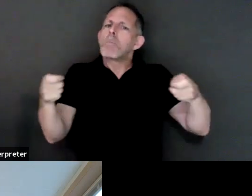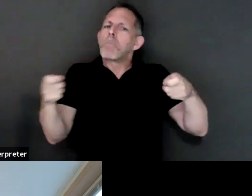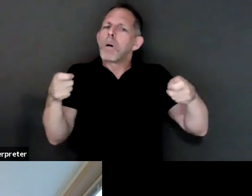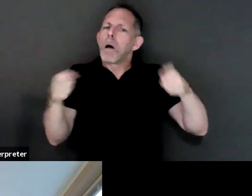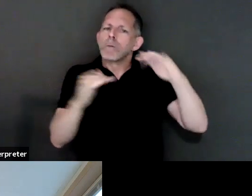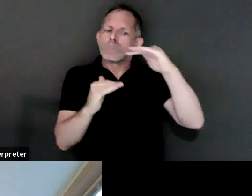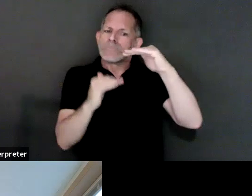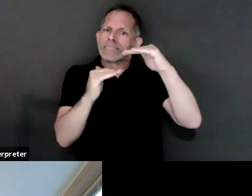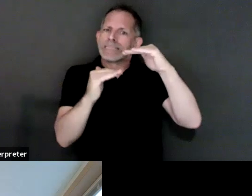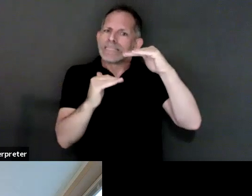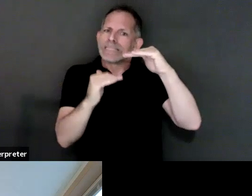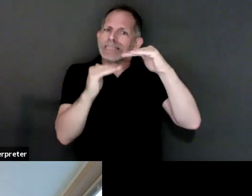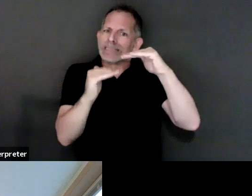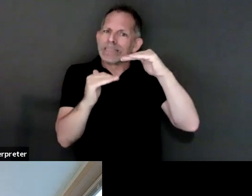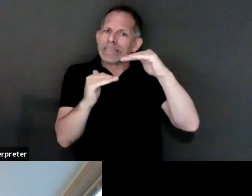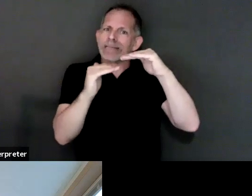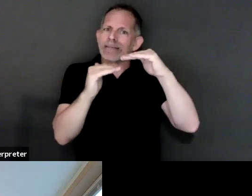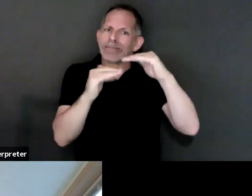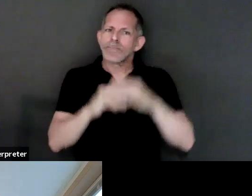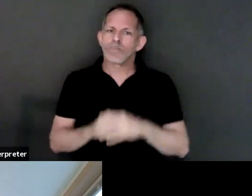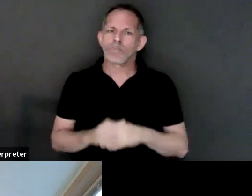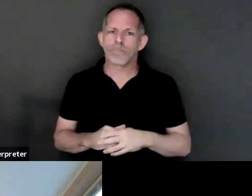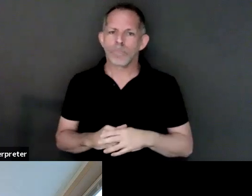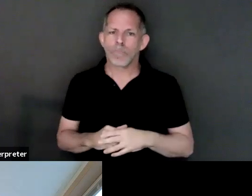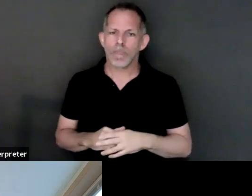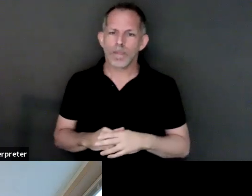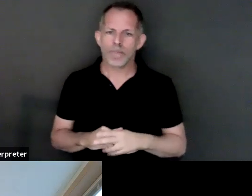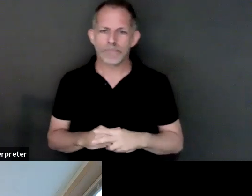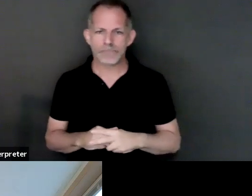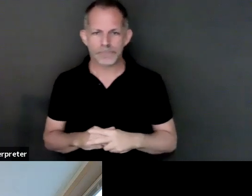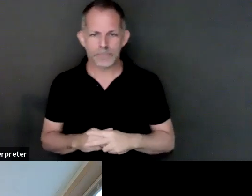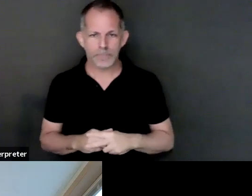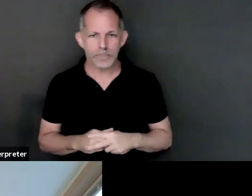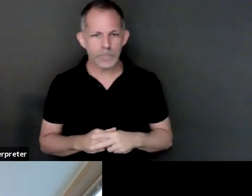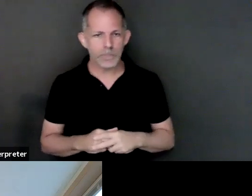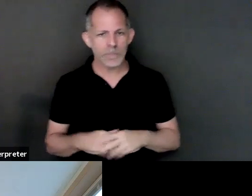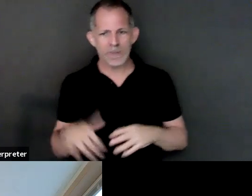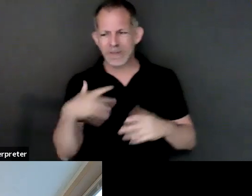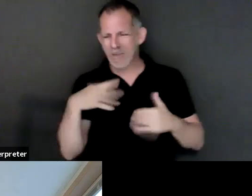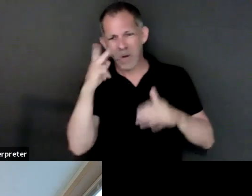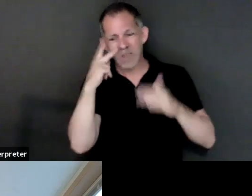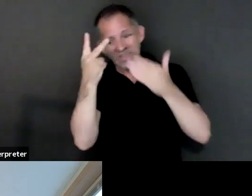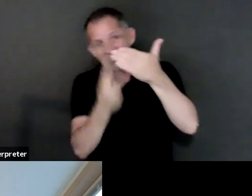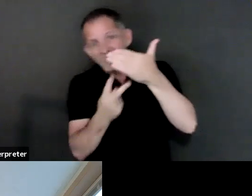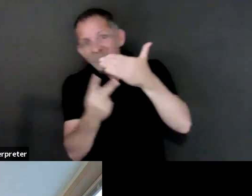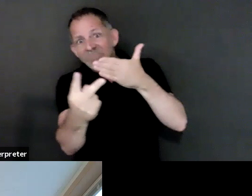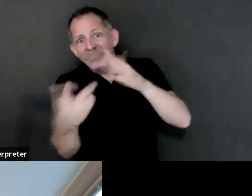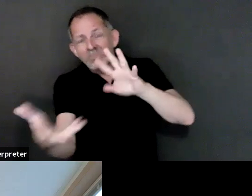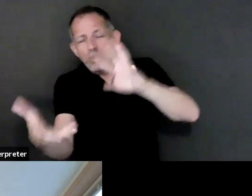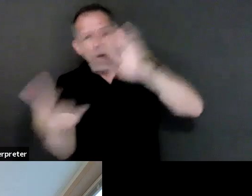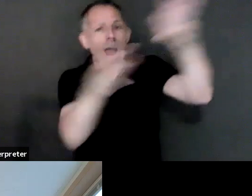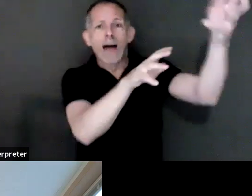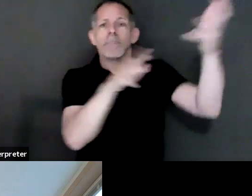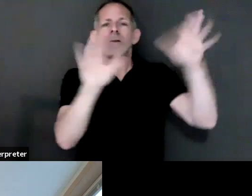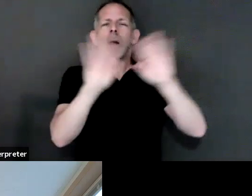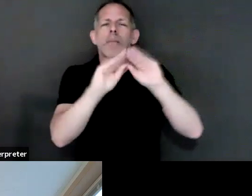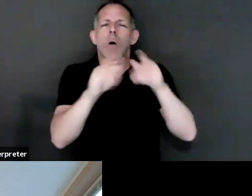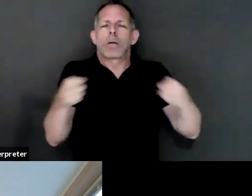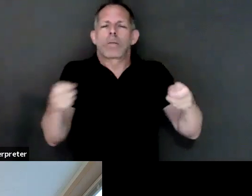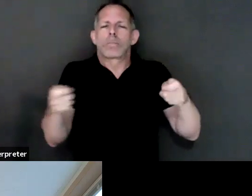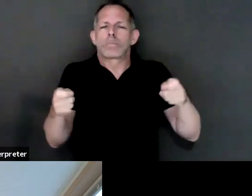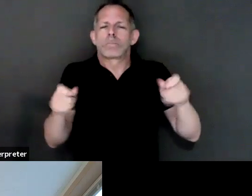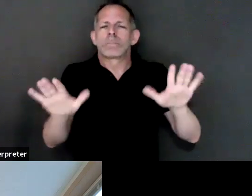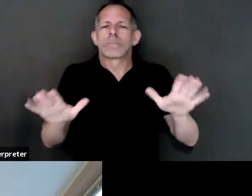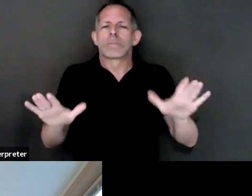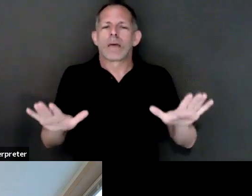to see for the community, our loved ones, for anyone. We don't take these decisions and actions lightly, and I know